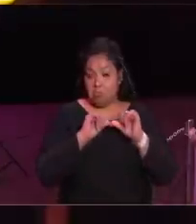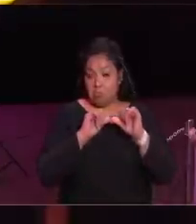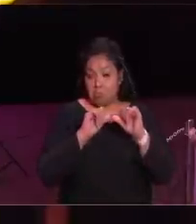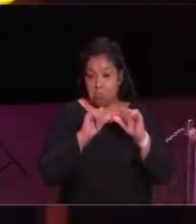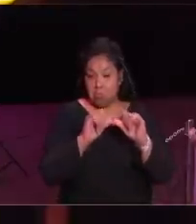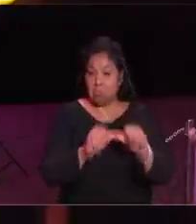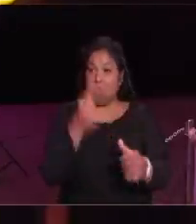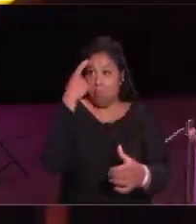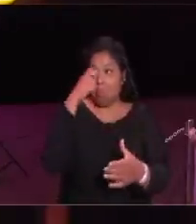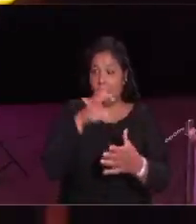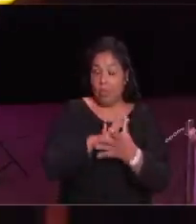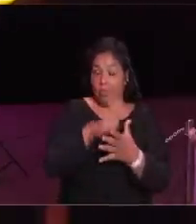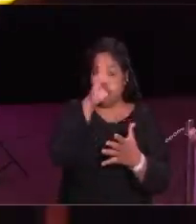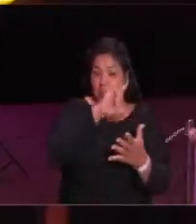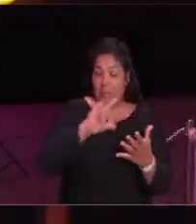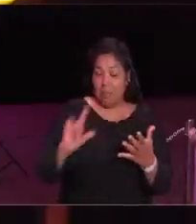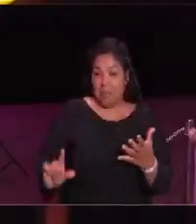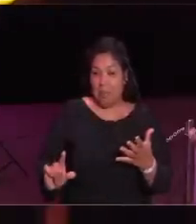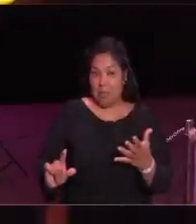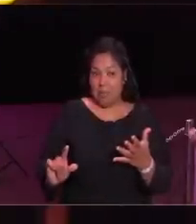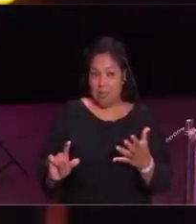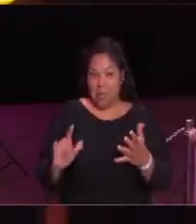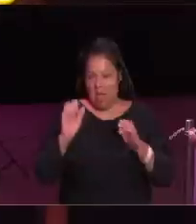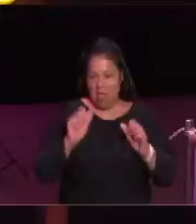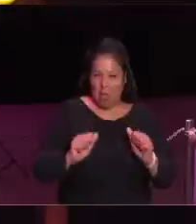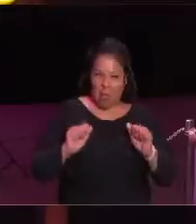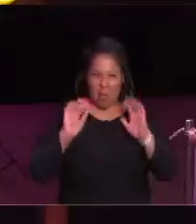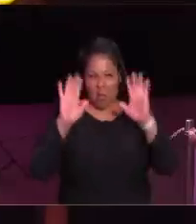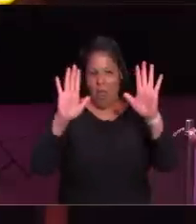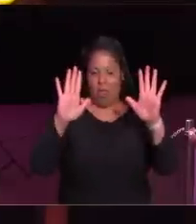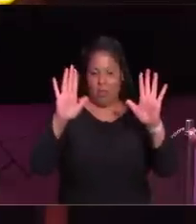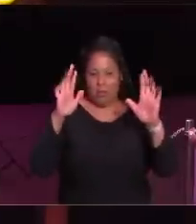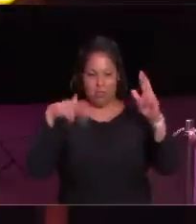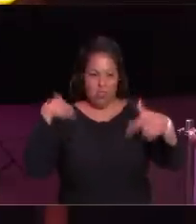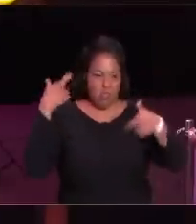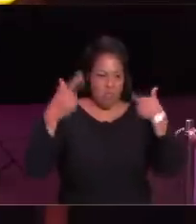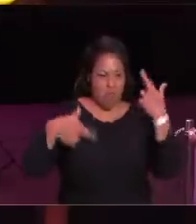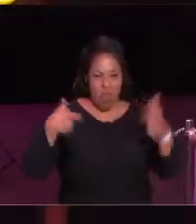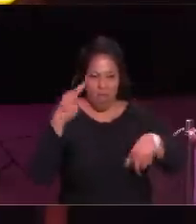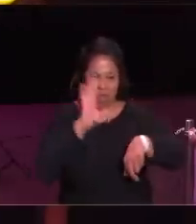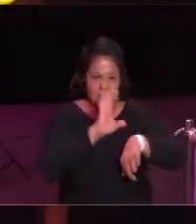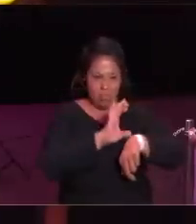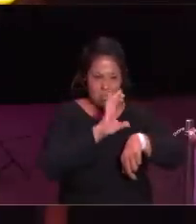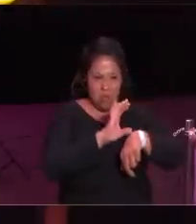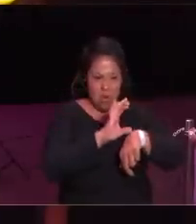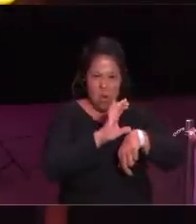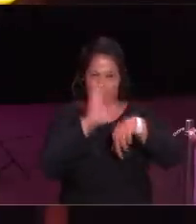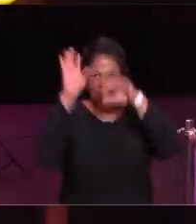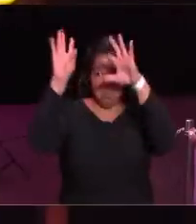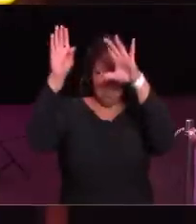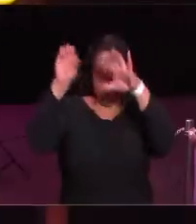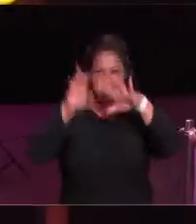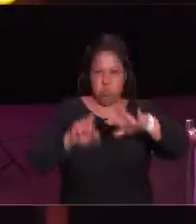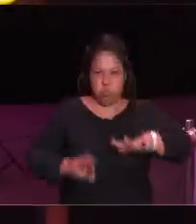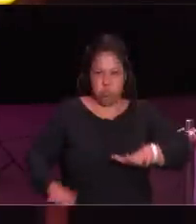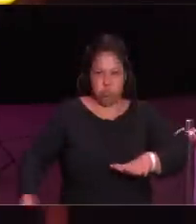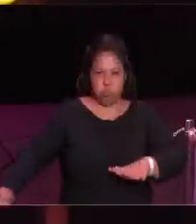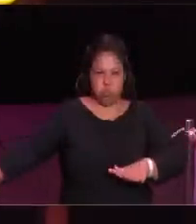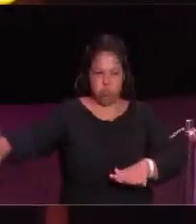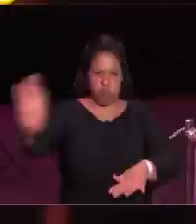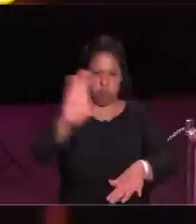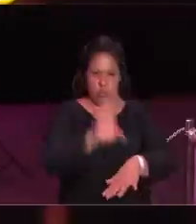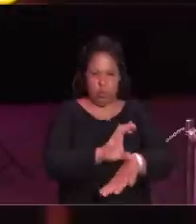report of the Lord that the greatest revival of the church is about to descend upon the church like